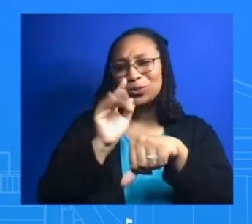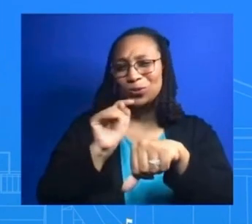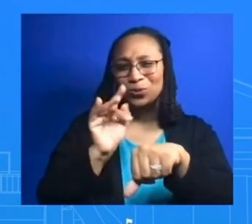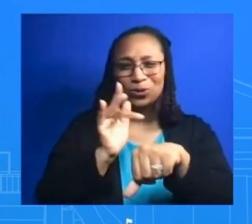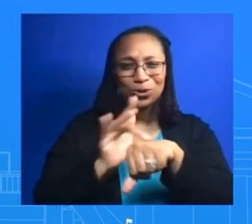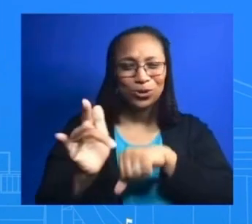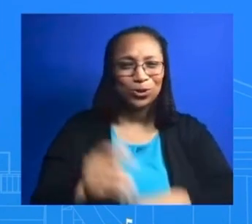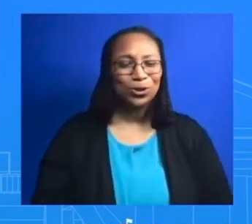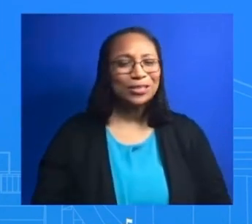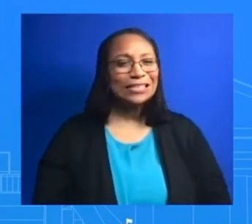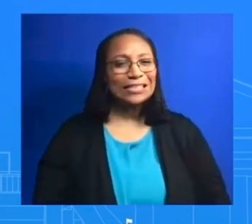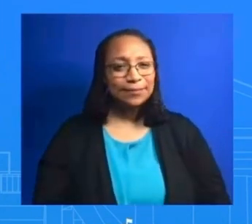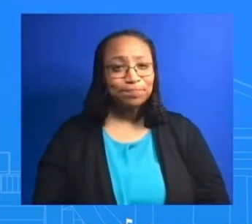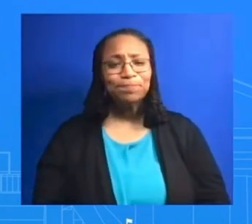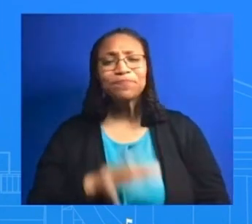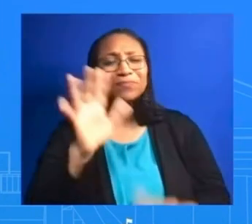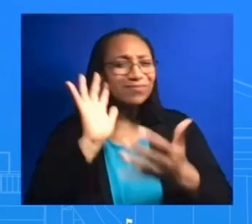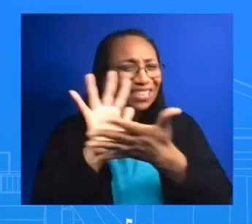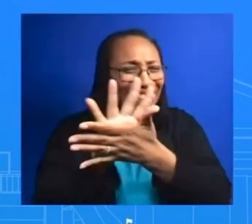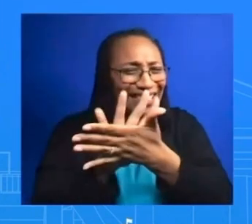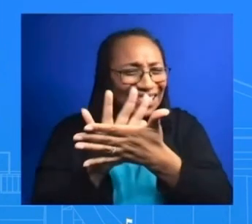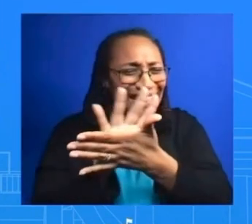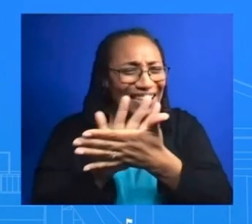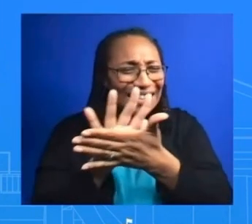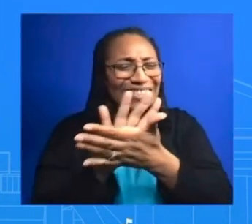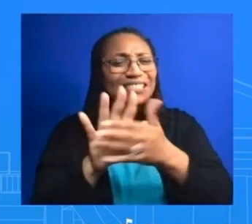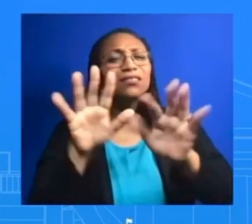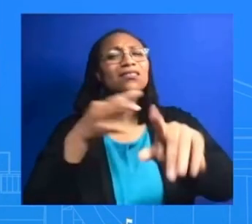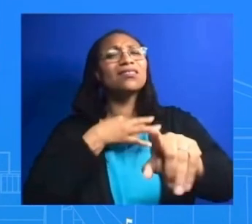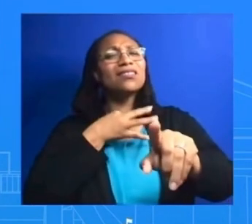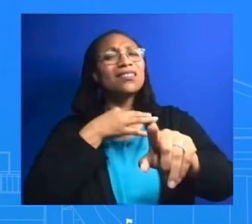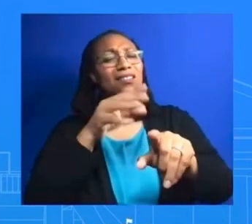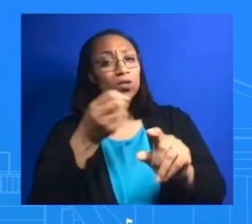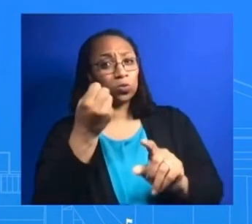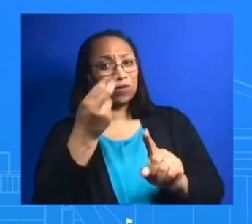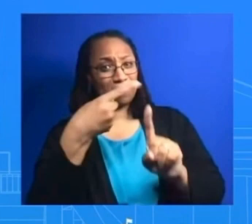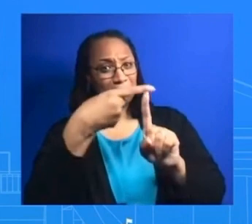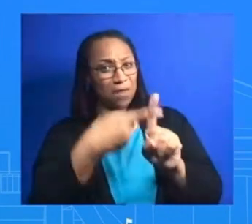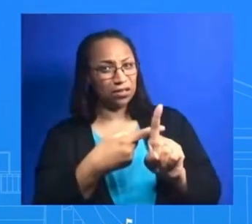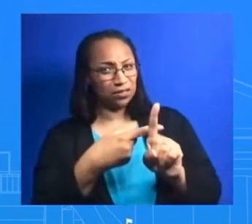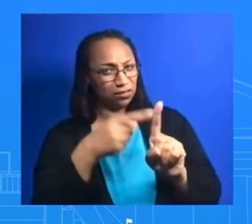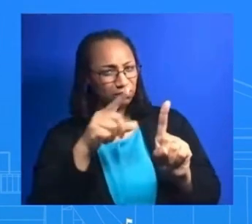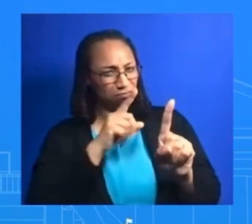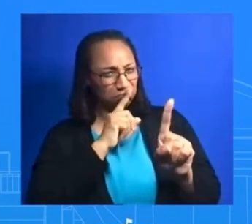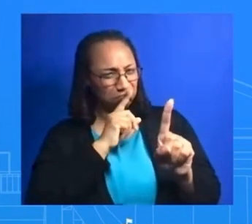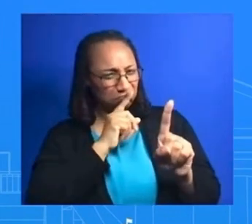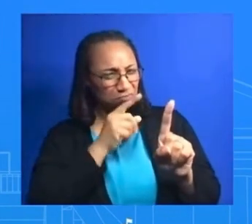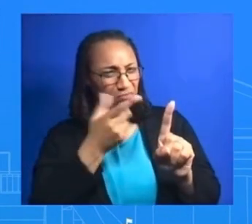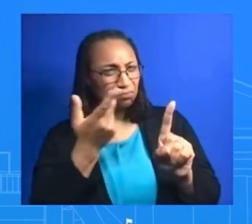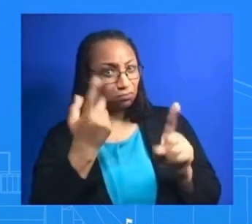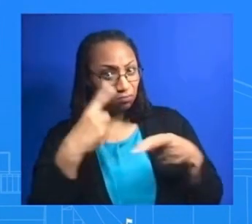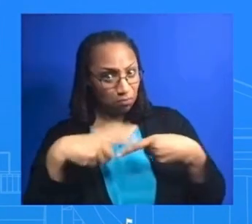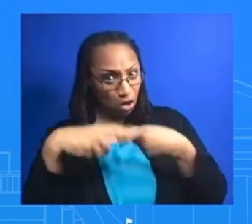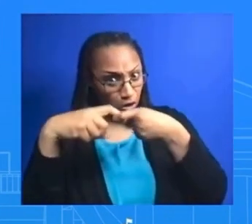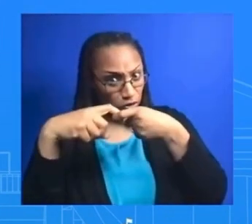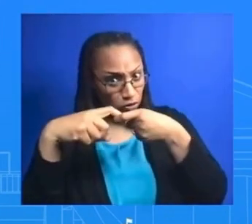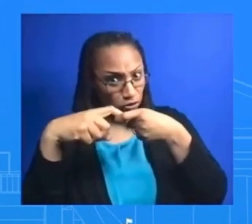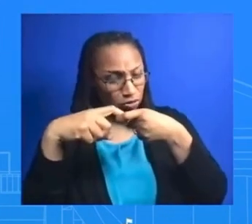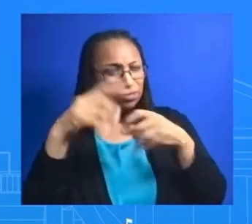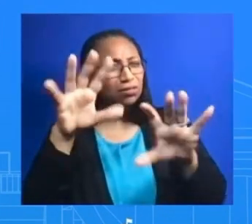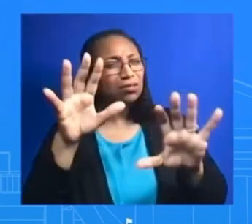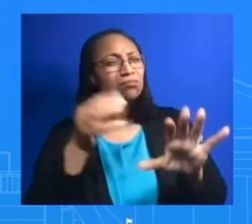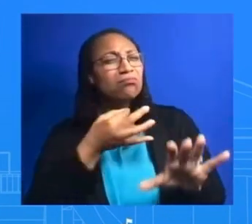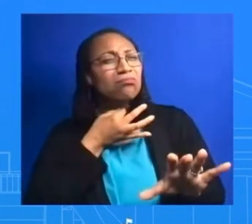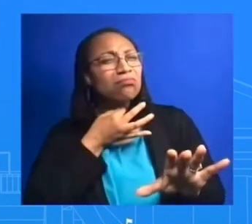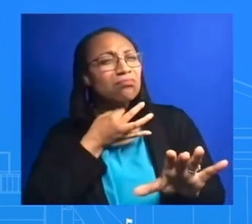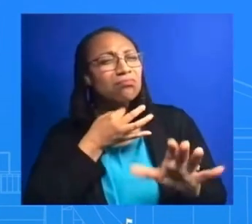I had a question on the 12-month. It's not a pause, but what is going to happen in the interim for people who are impacted